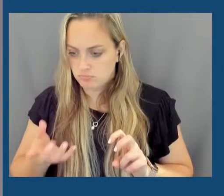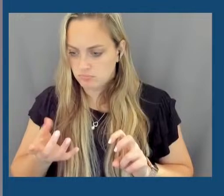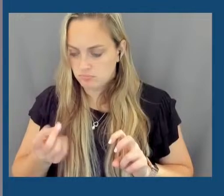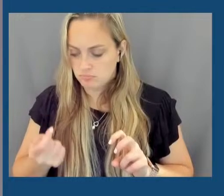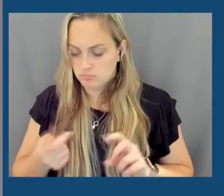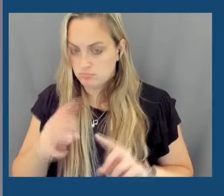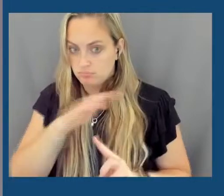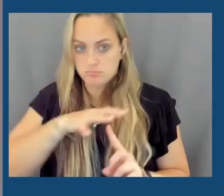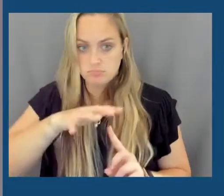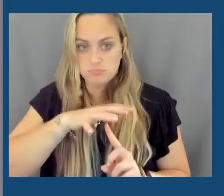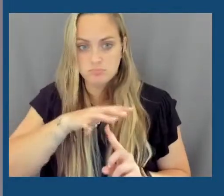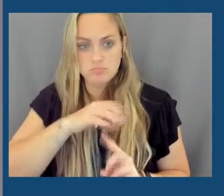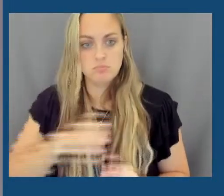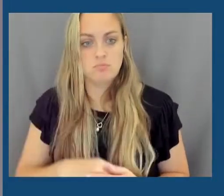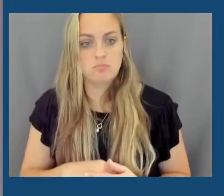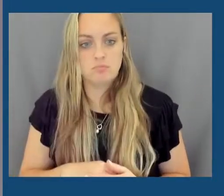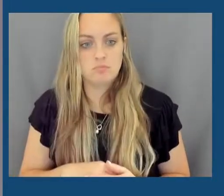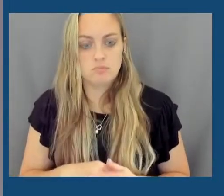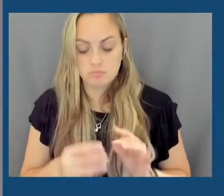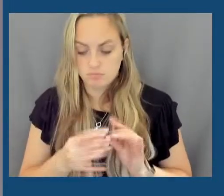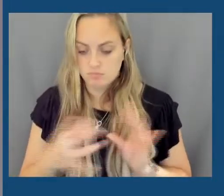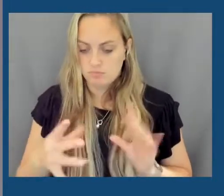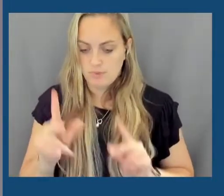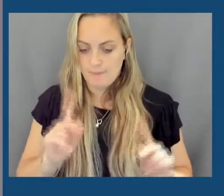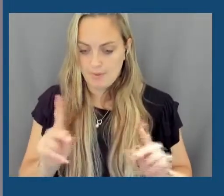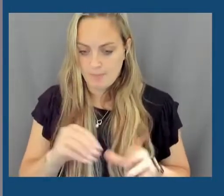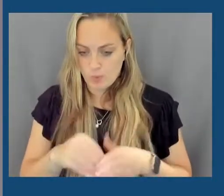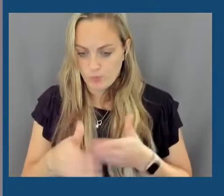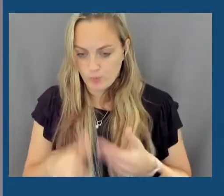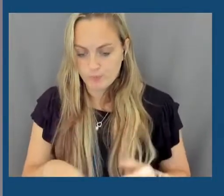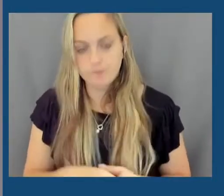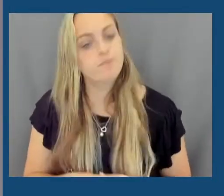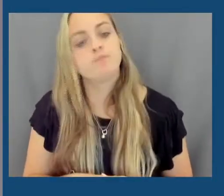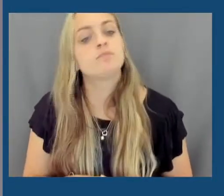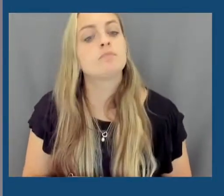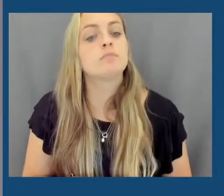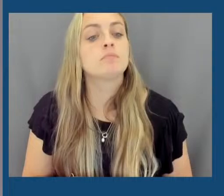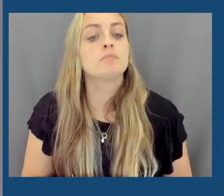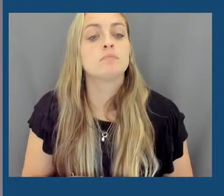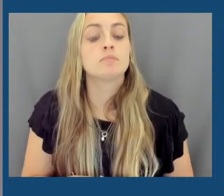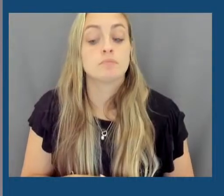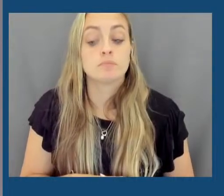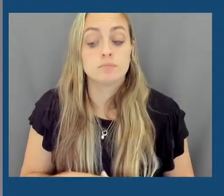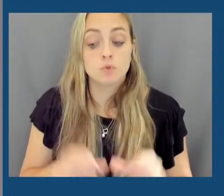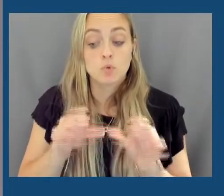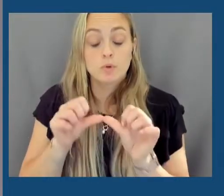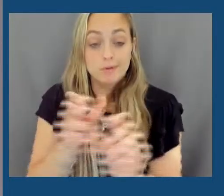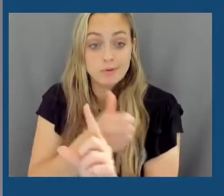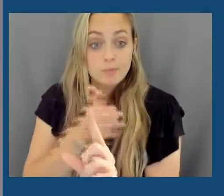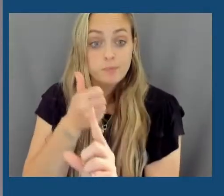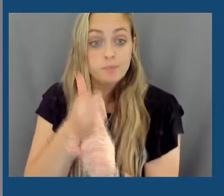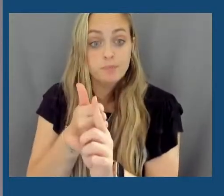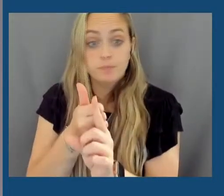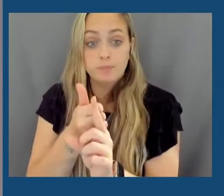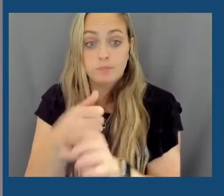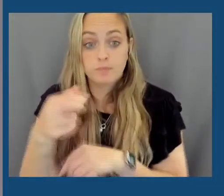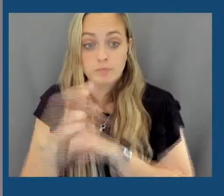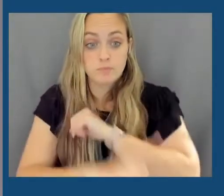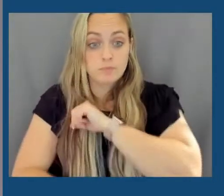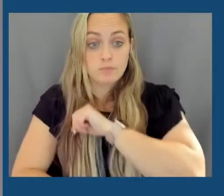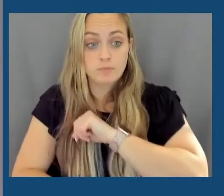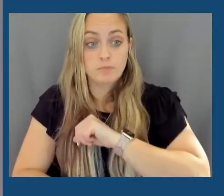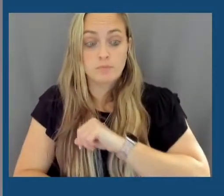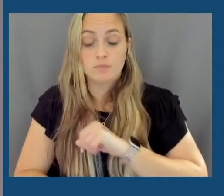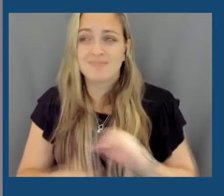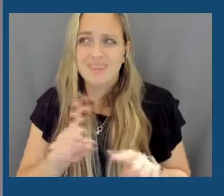immediacy around them. It's disconnected them from the people in the room. And so this has lasting consequences. Young brains cannot develop in a virtual